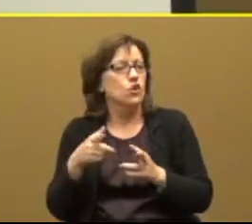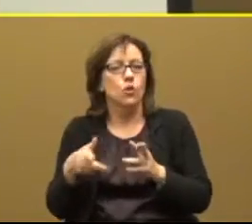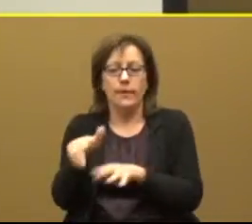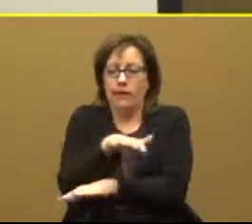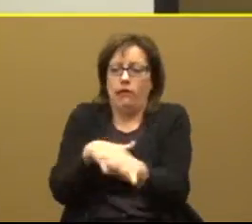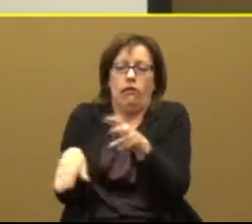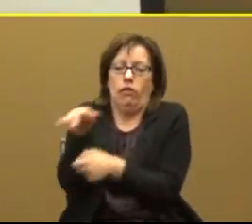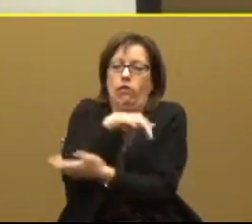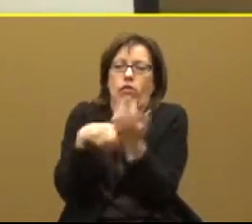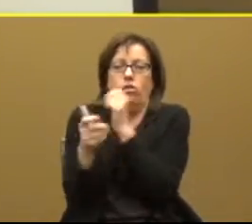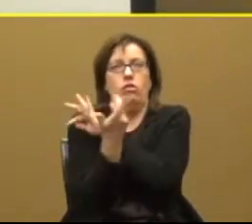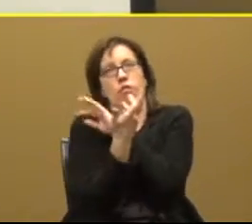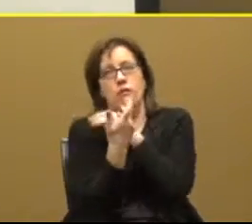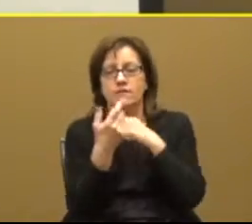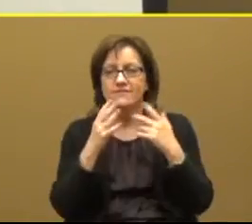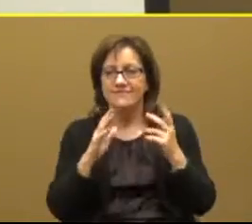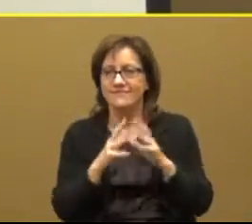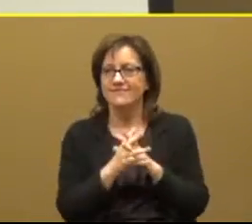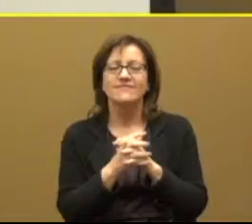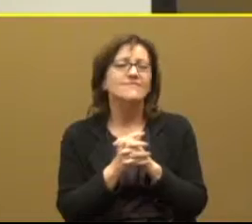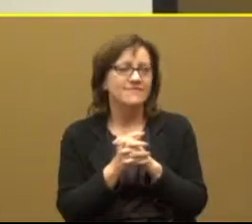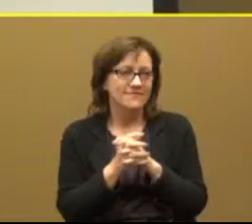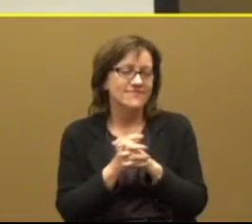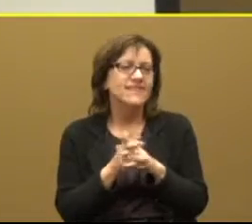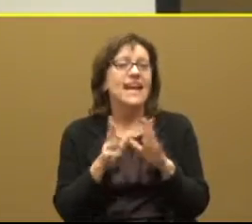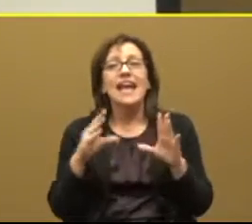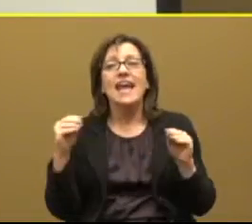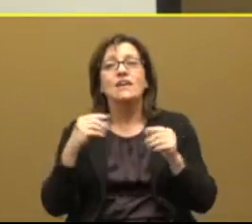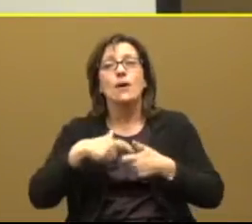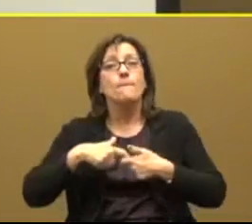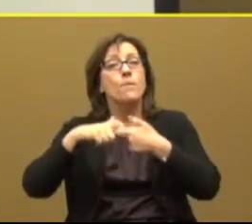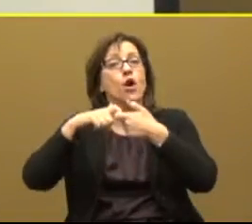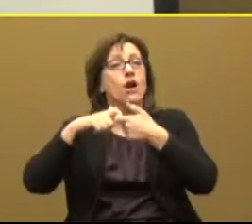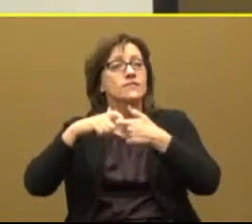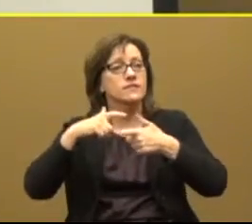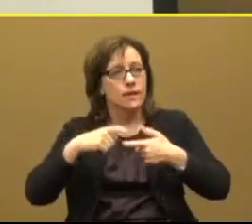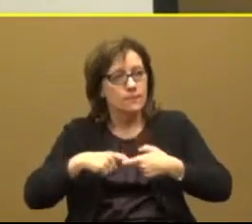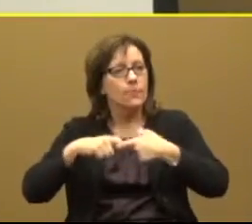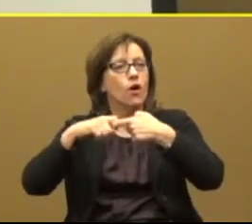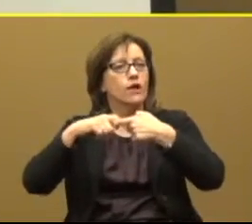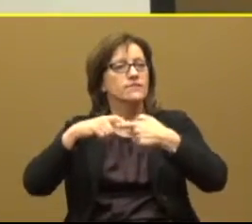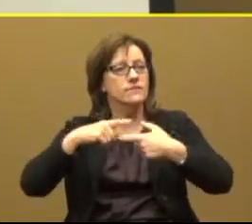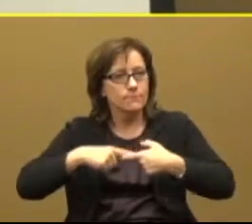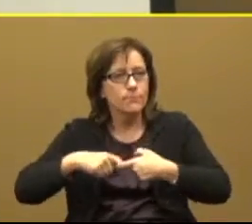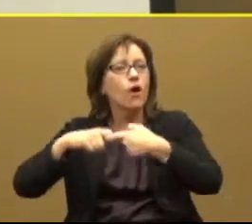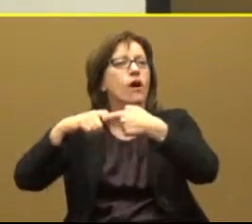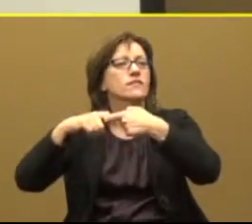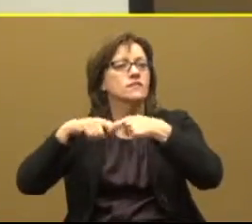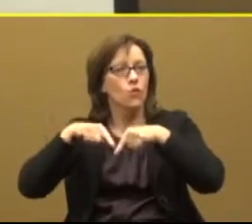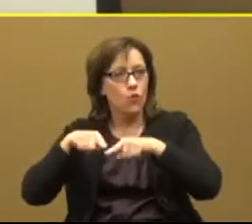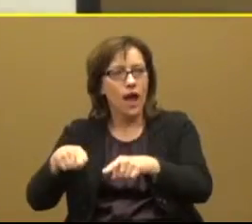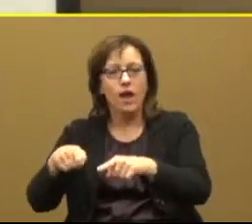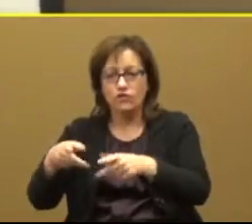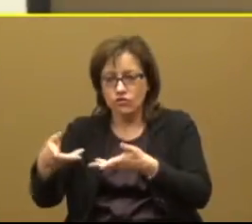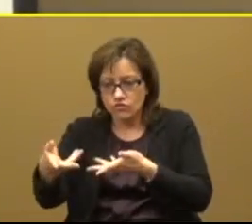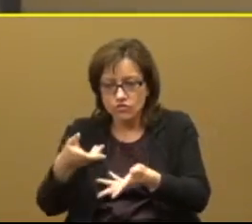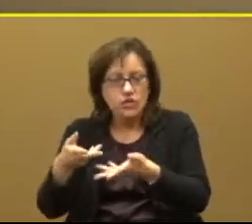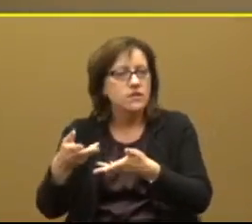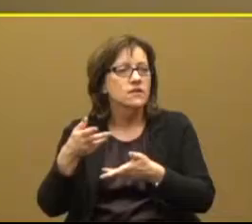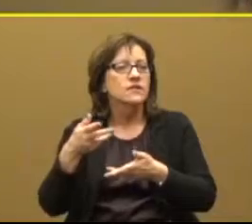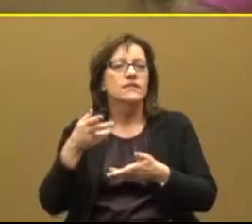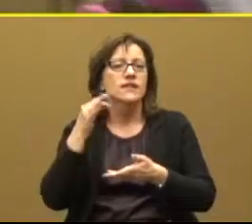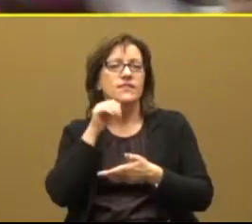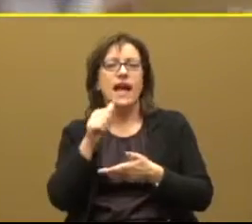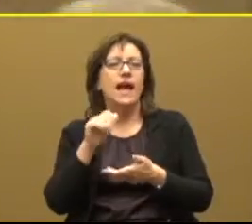in yourself. And pause. And add those meaningful pauses in that exchange, because otherwise you're going to stumble on